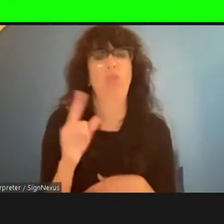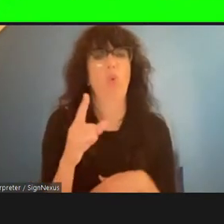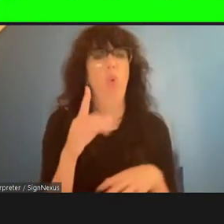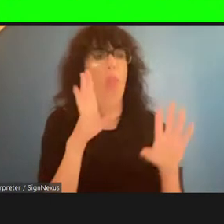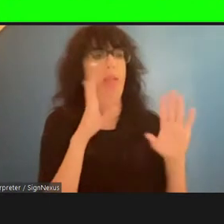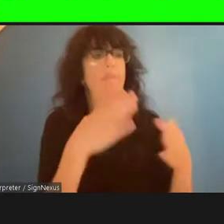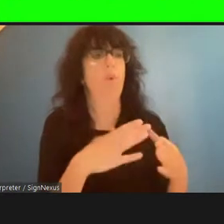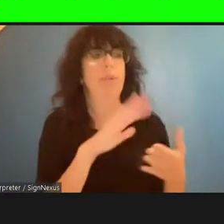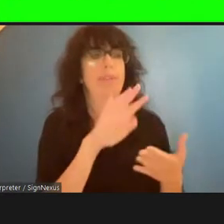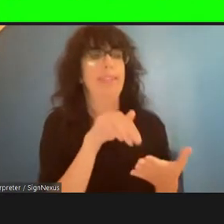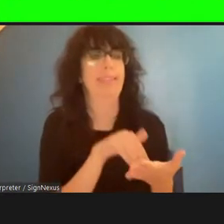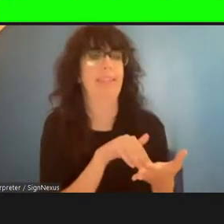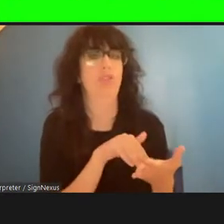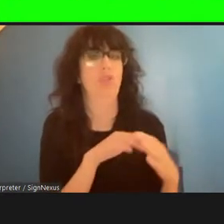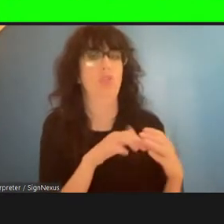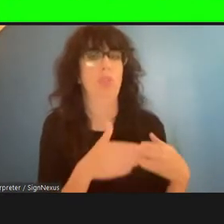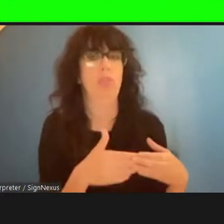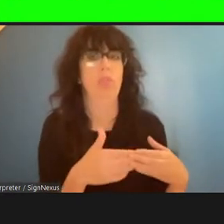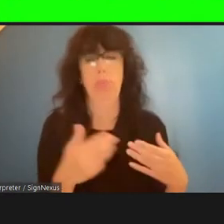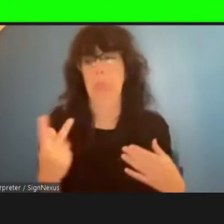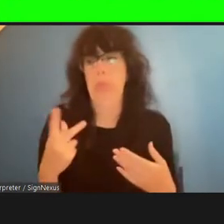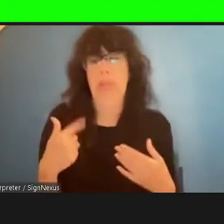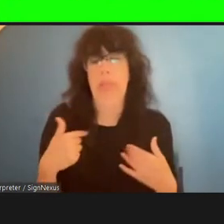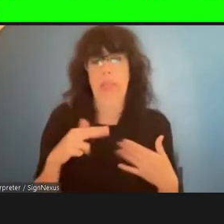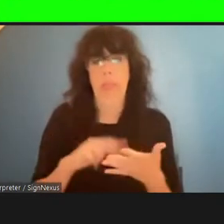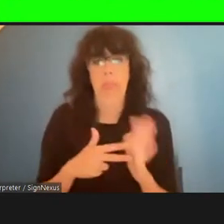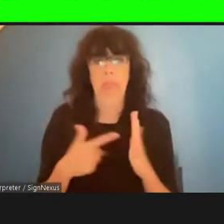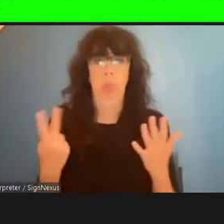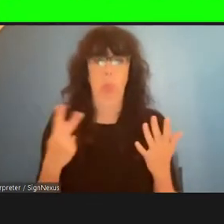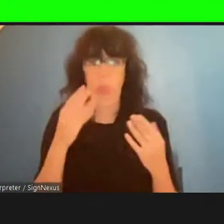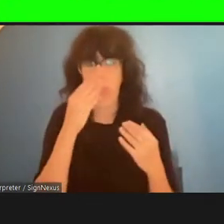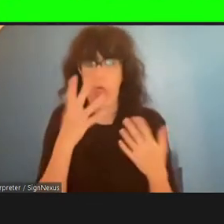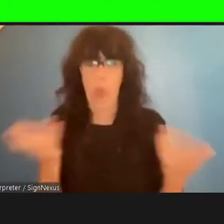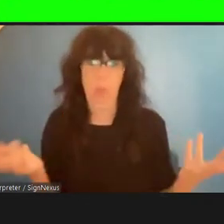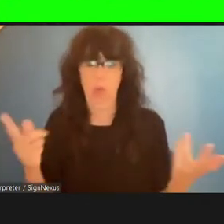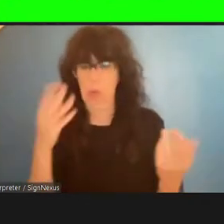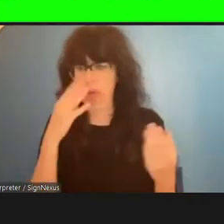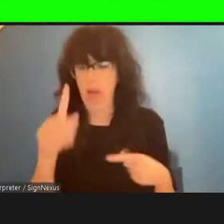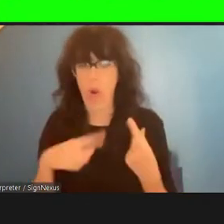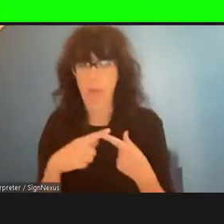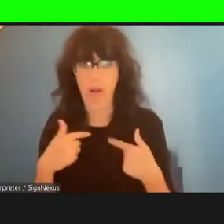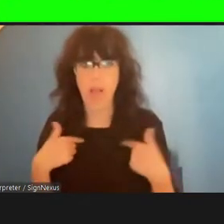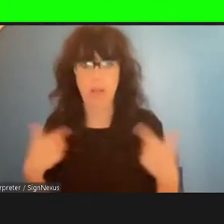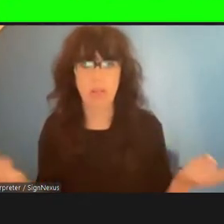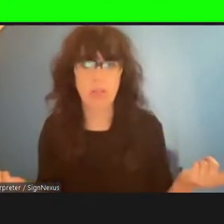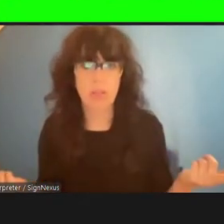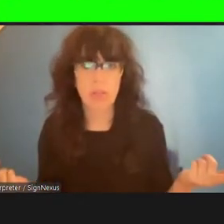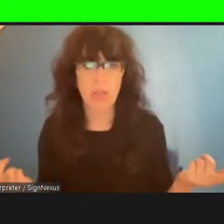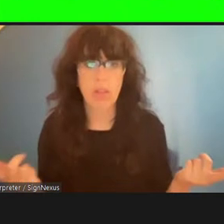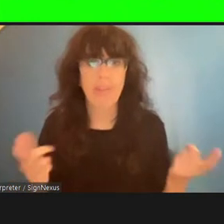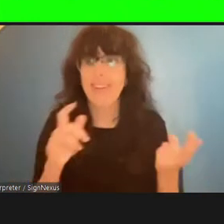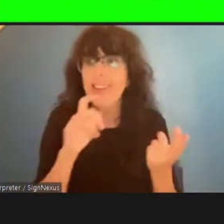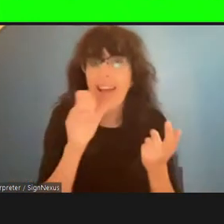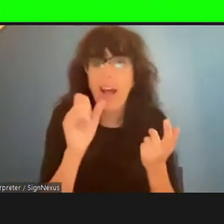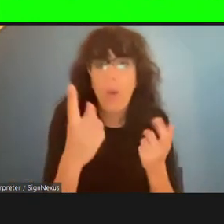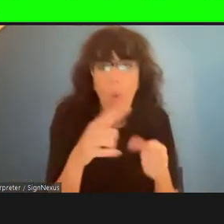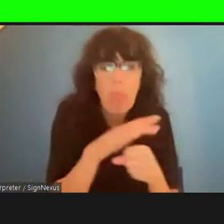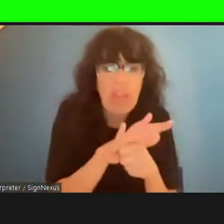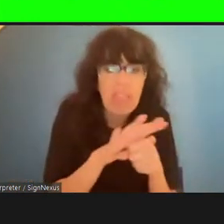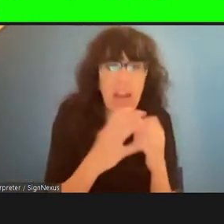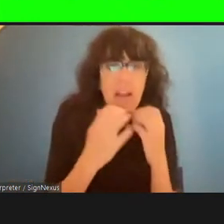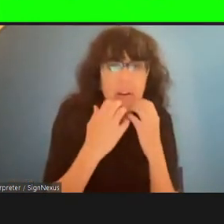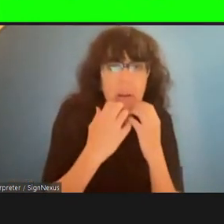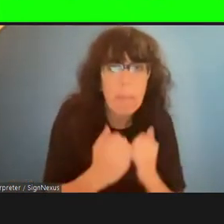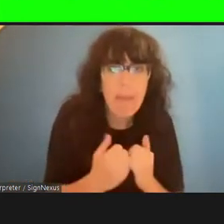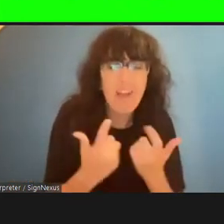district we all matter okay everybody matters not just that area of new york city matters the five boroughs gonna be